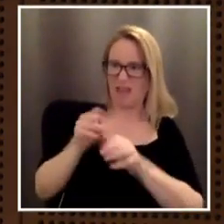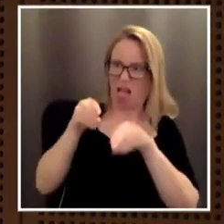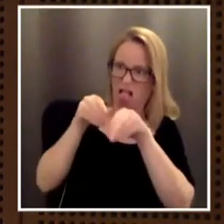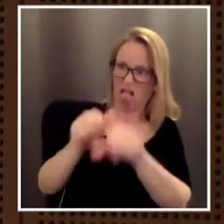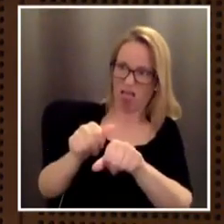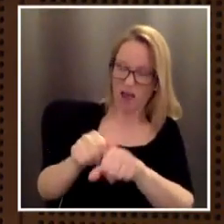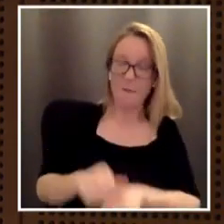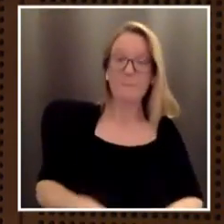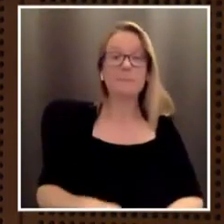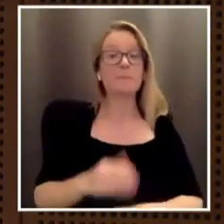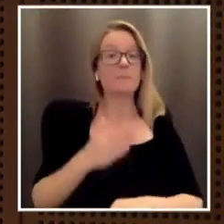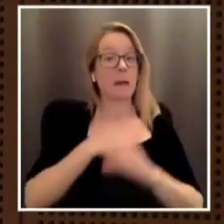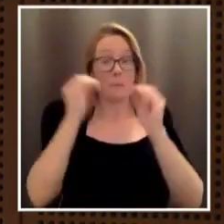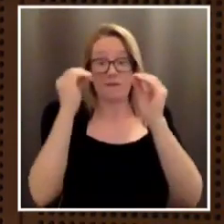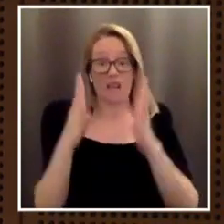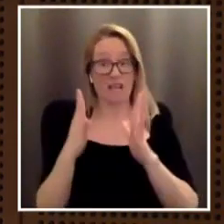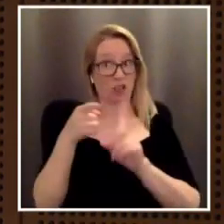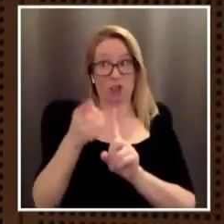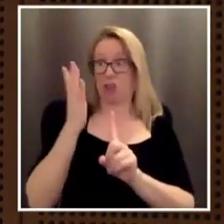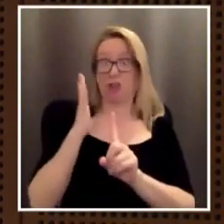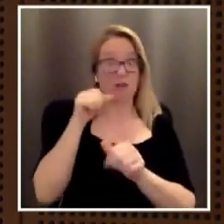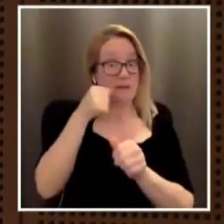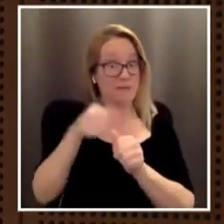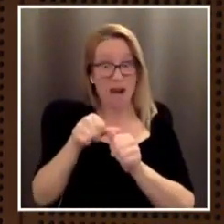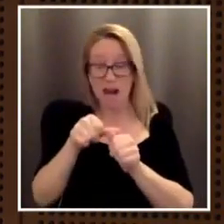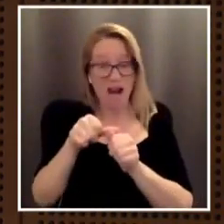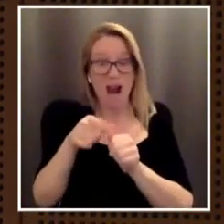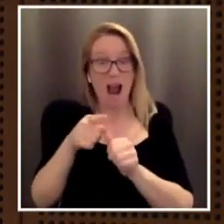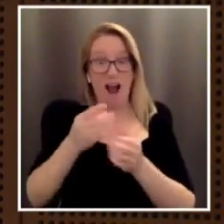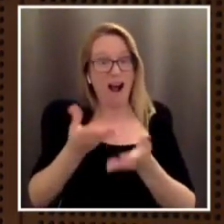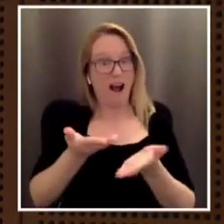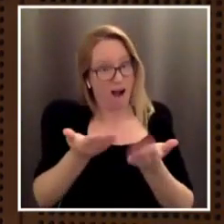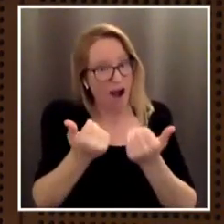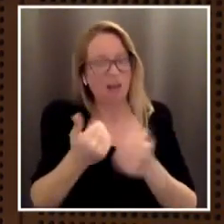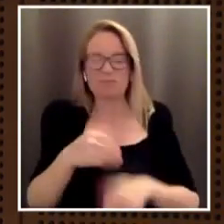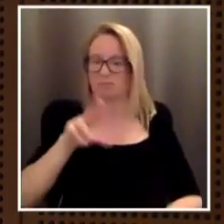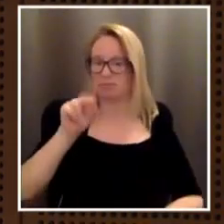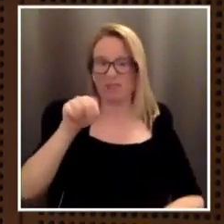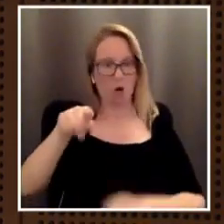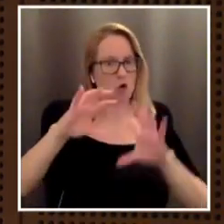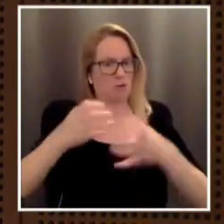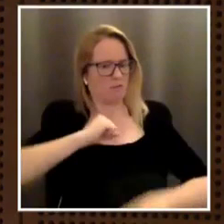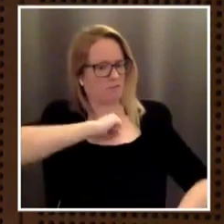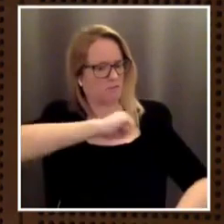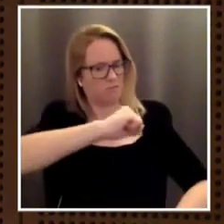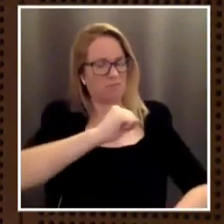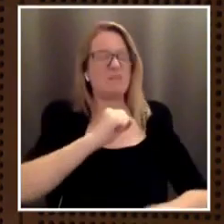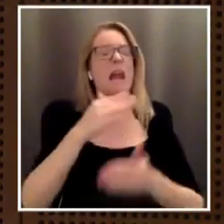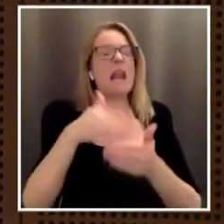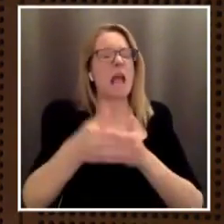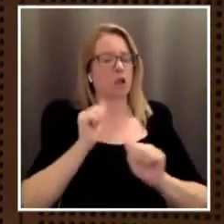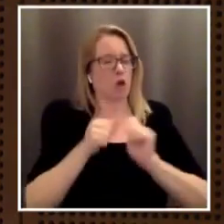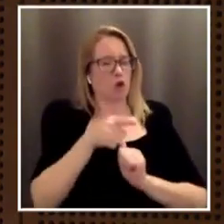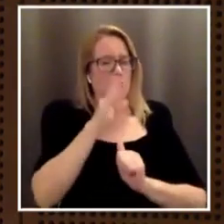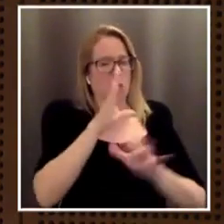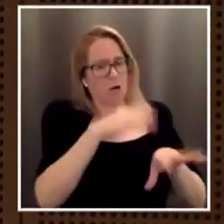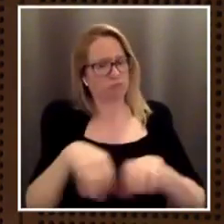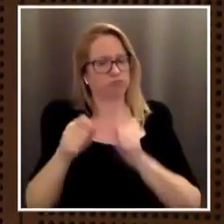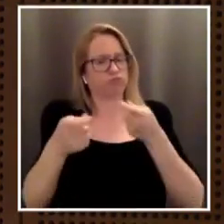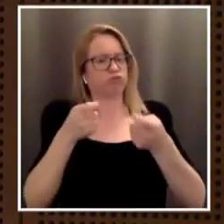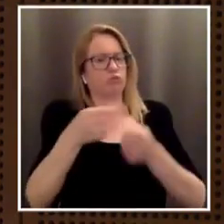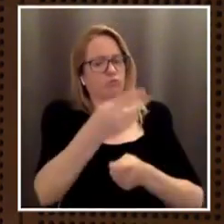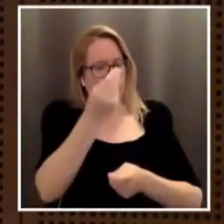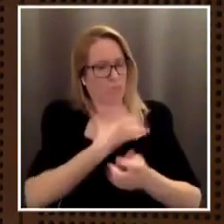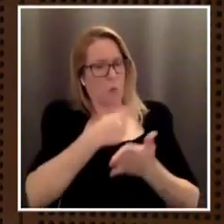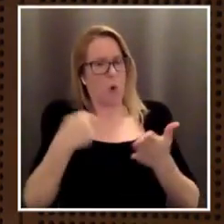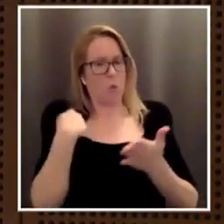than what my professor did, they pushed back. They said, well, why don't you direct the next show and tell us what you think we should be